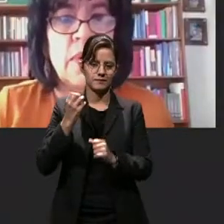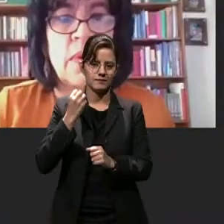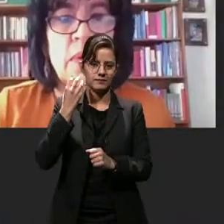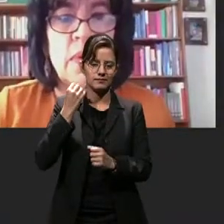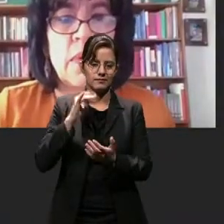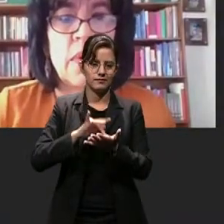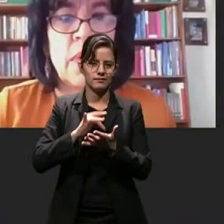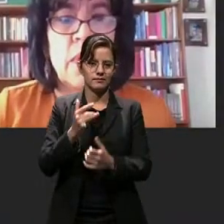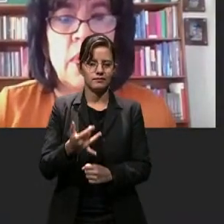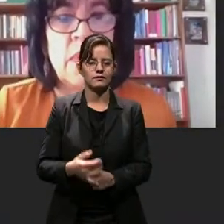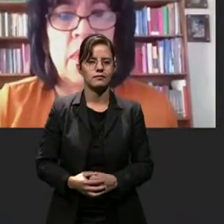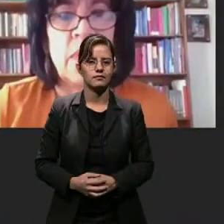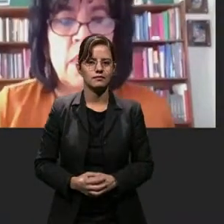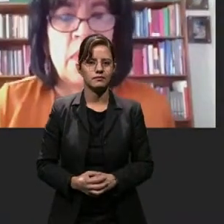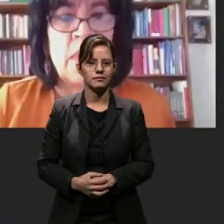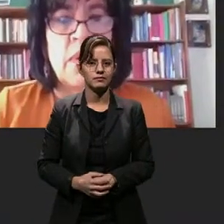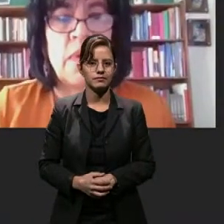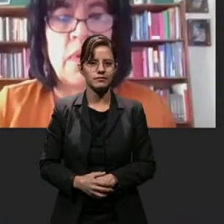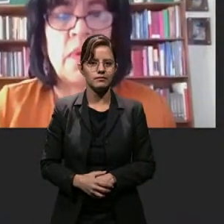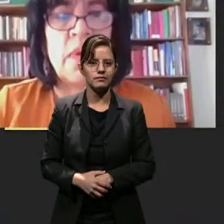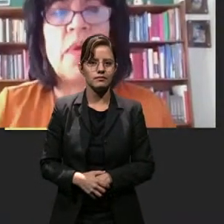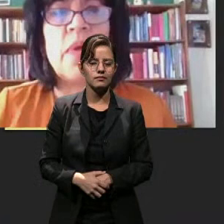with you.